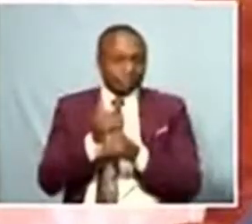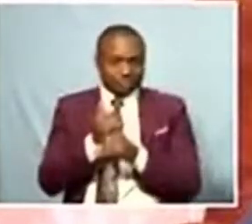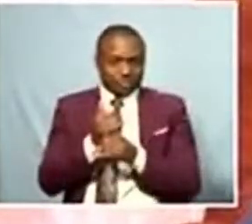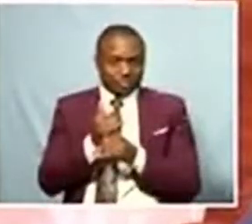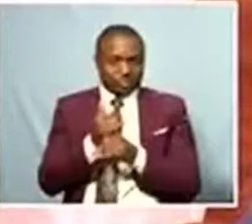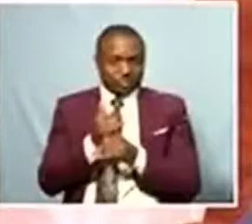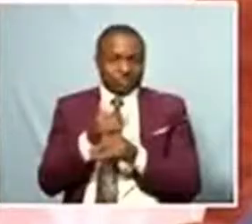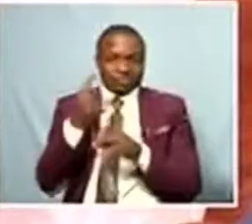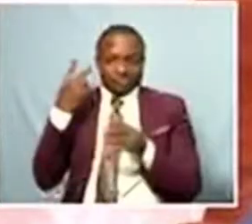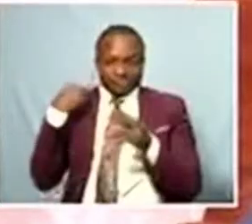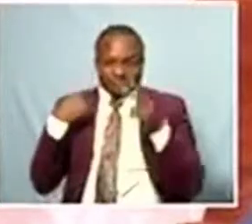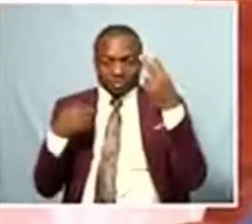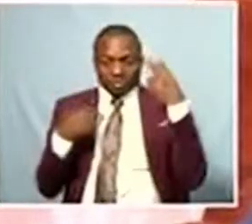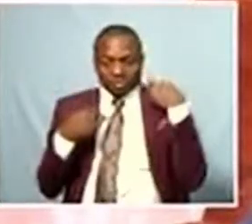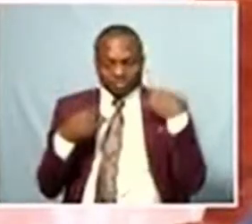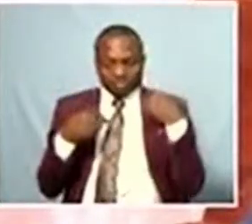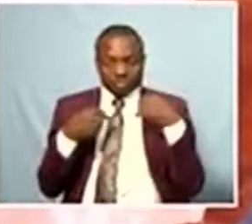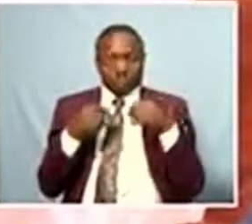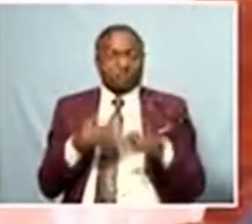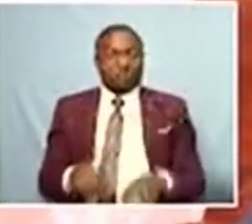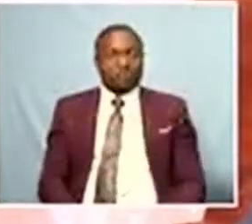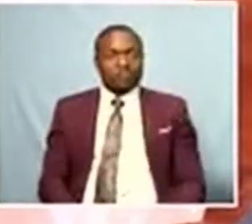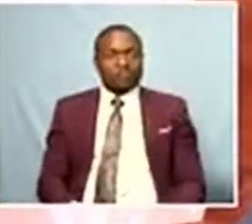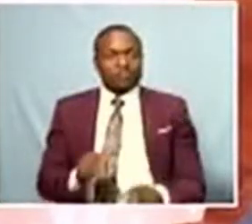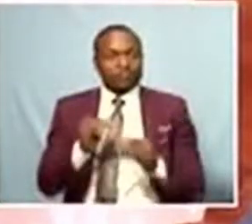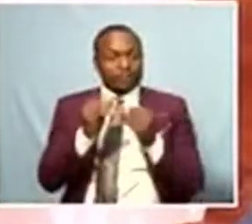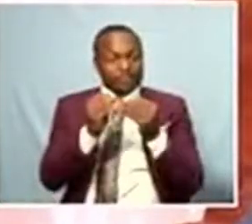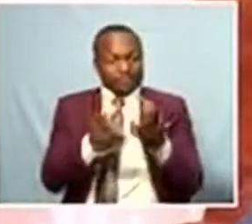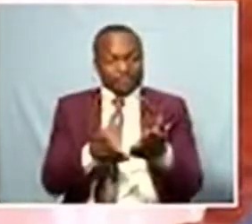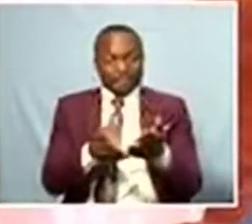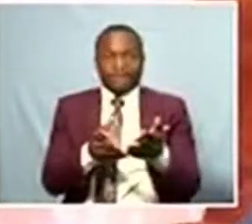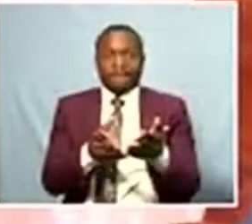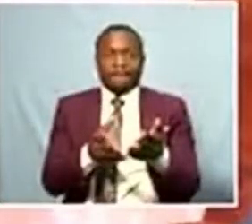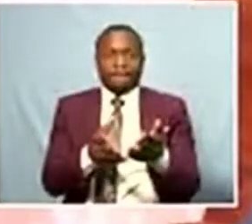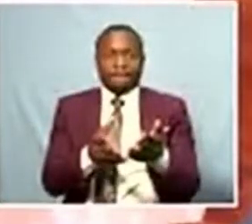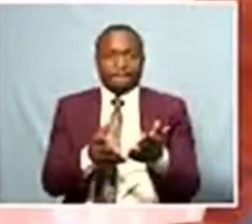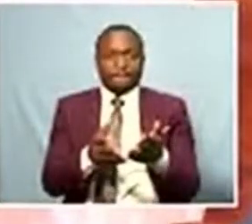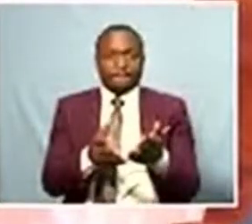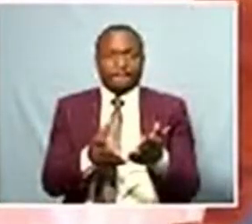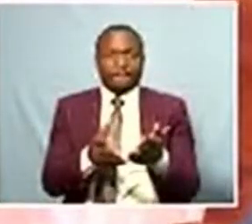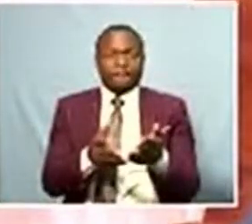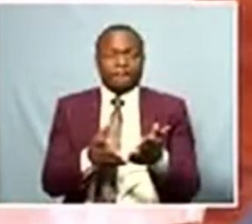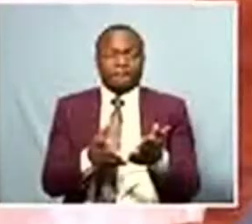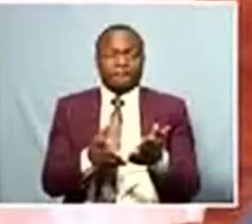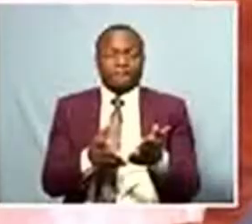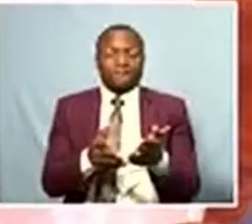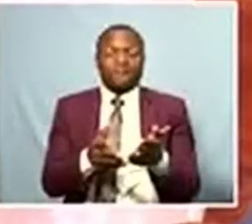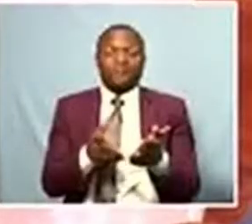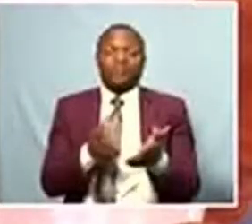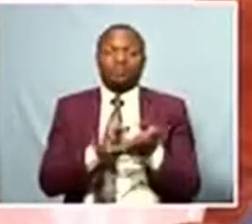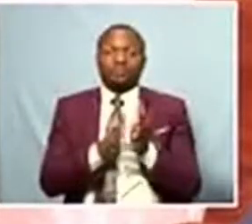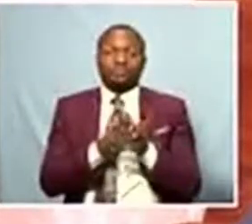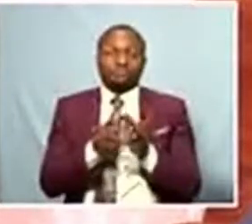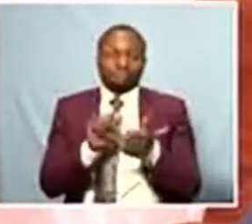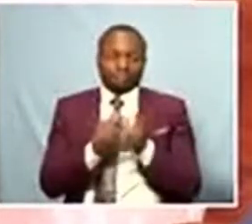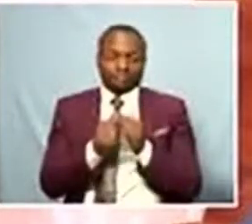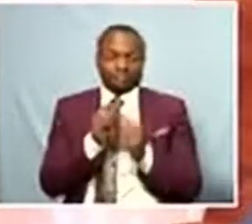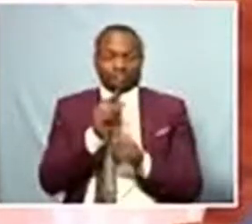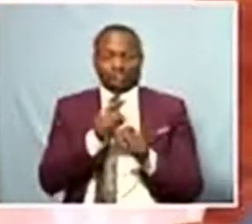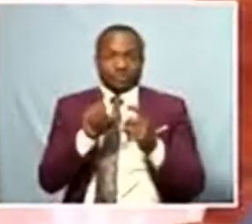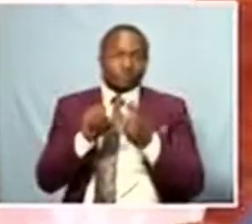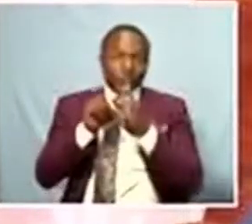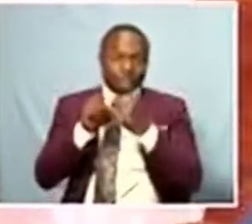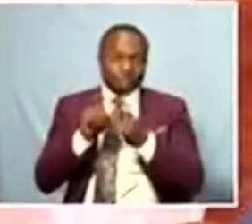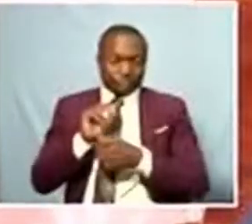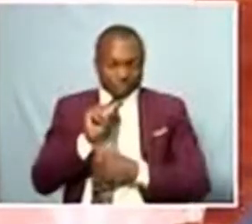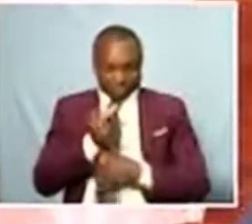the immigration issues in the West have become a bone of contention. So that has affected all